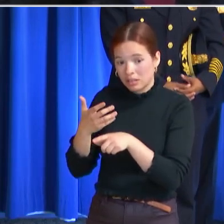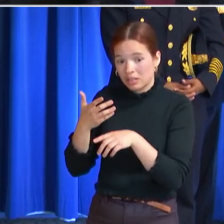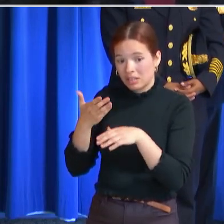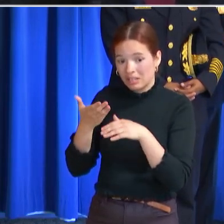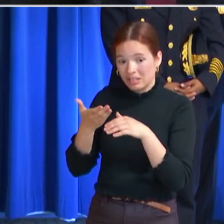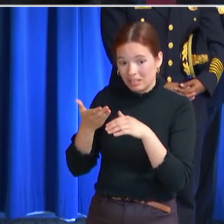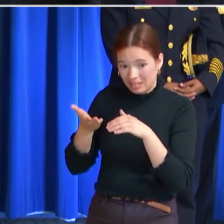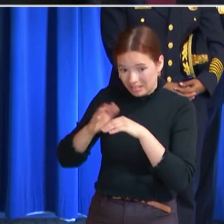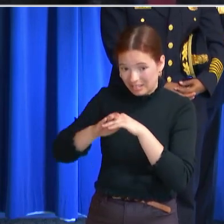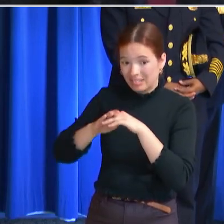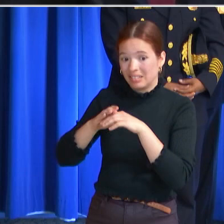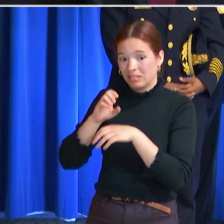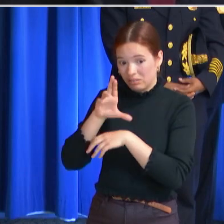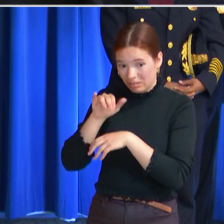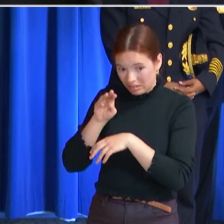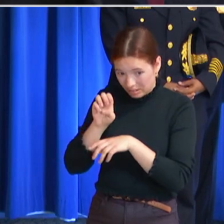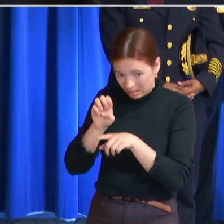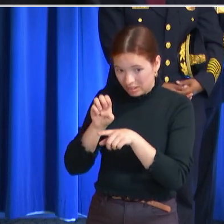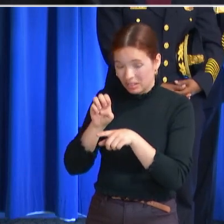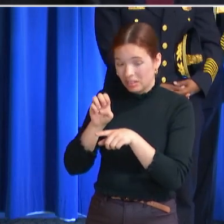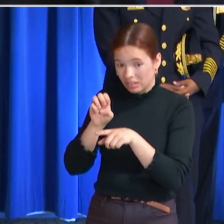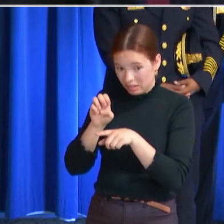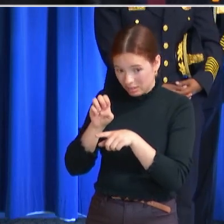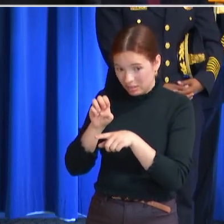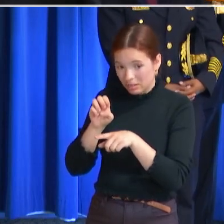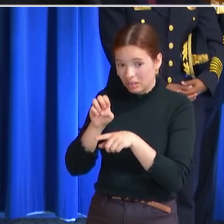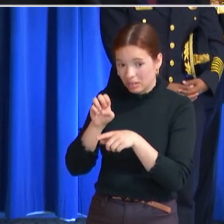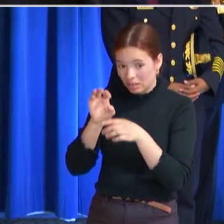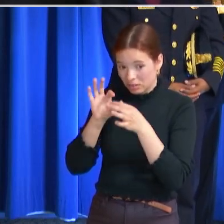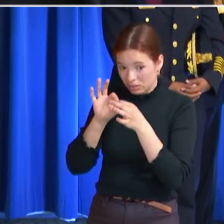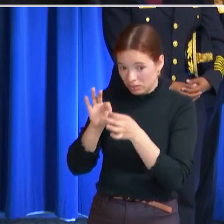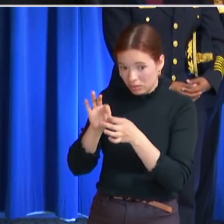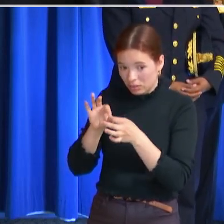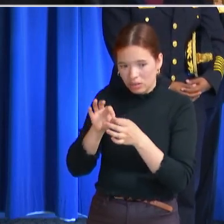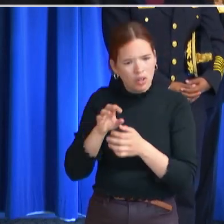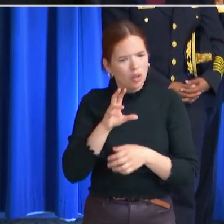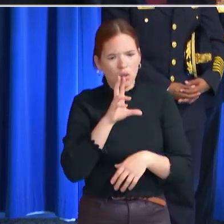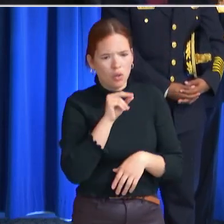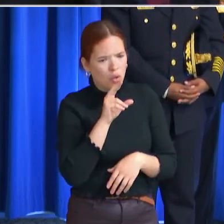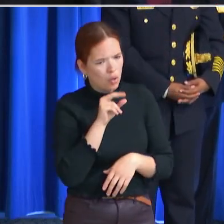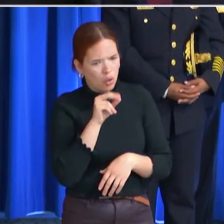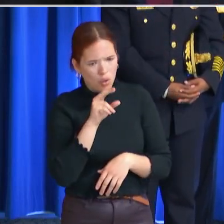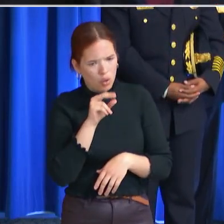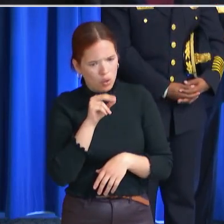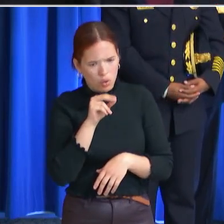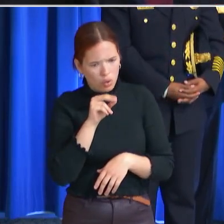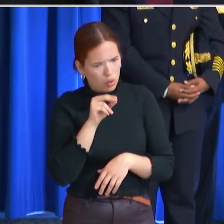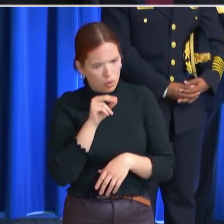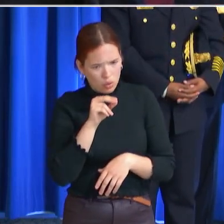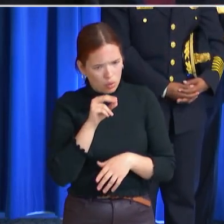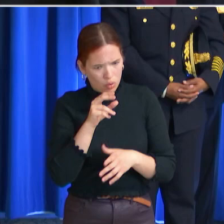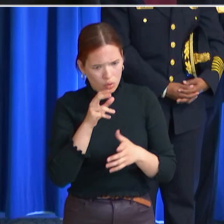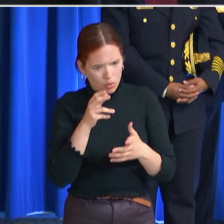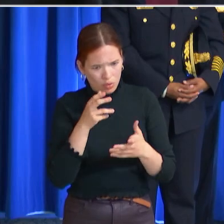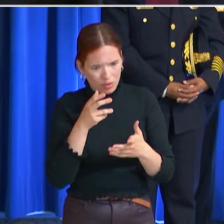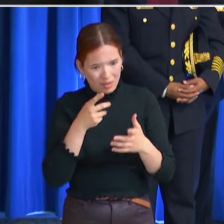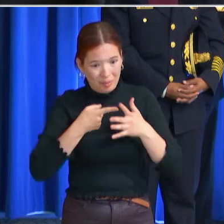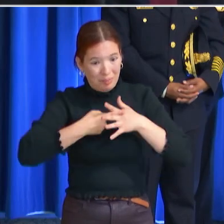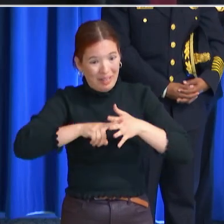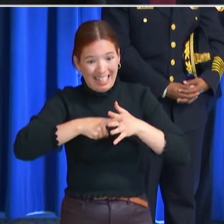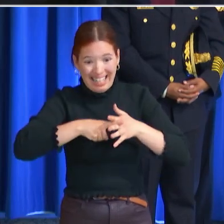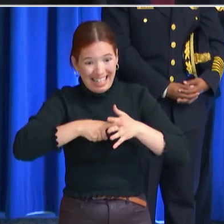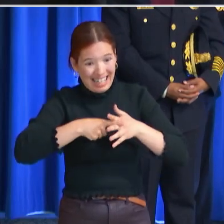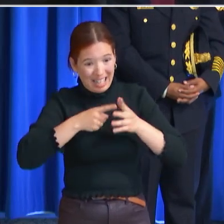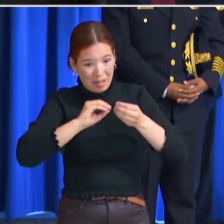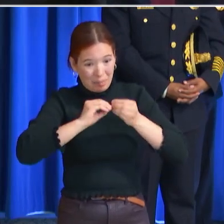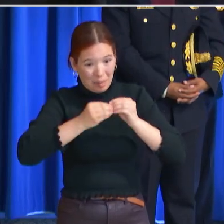numbers among the reasons that you are leaving? No, absolutely not. As I said at the very top, Sam, I mean, we had numbers that were higher than this. Our